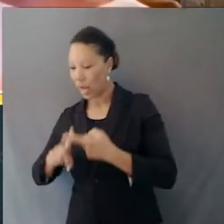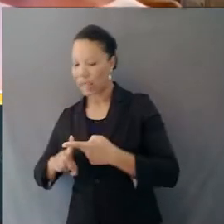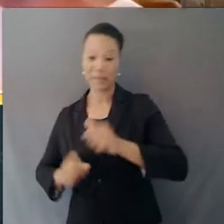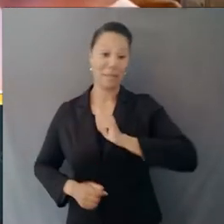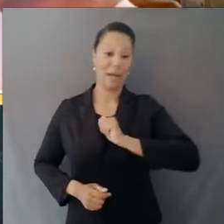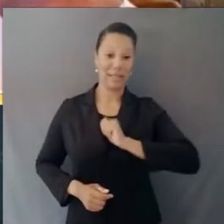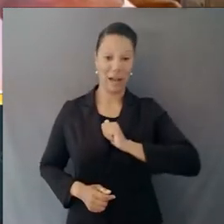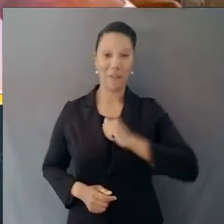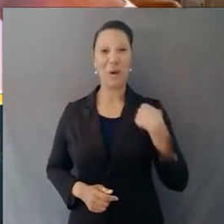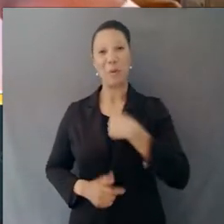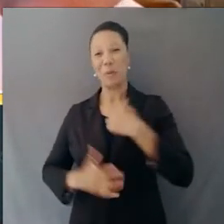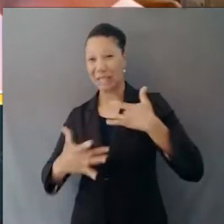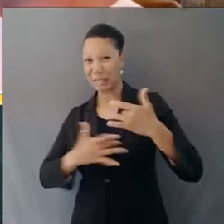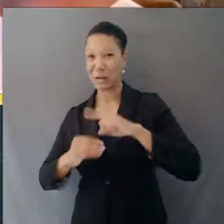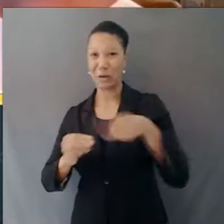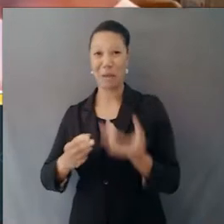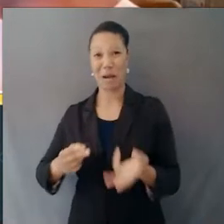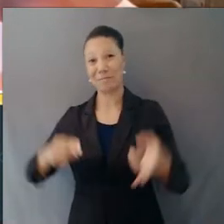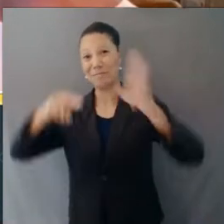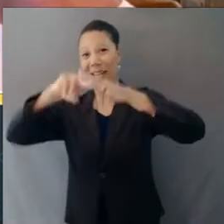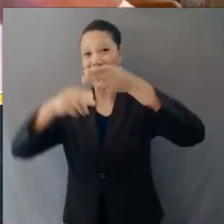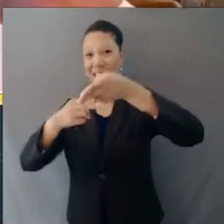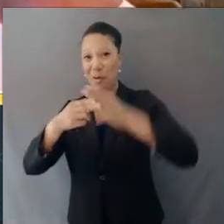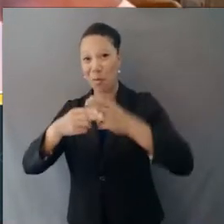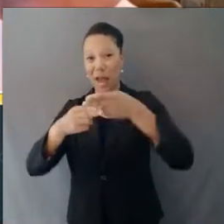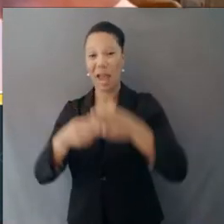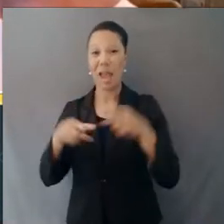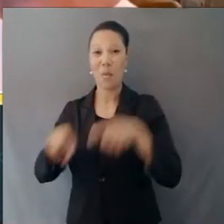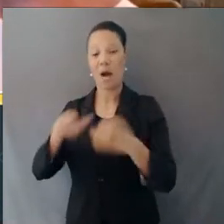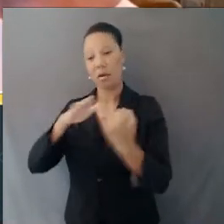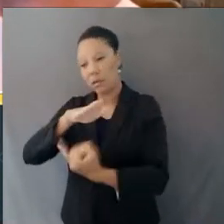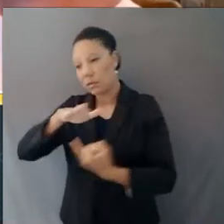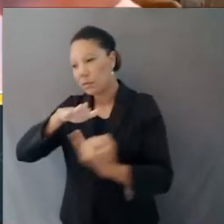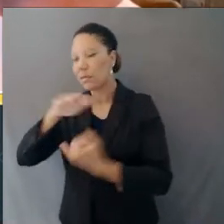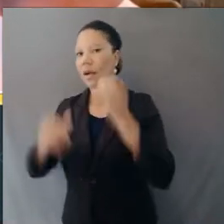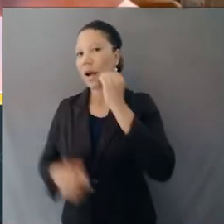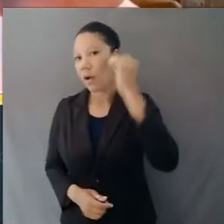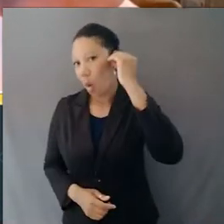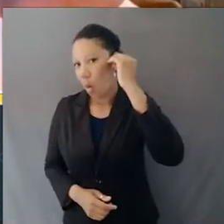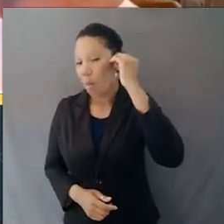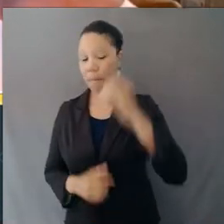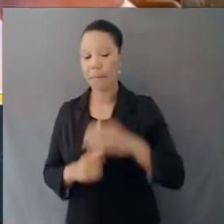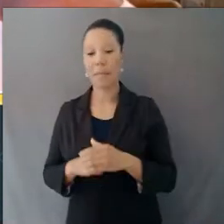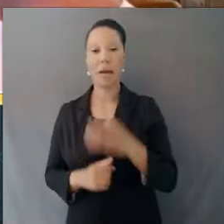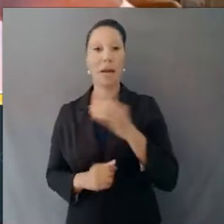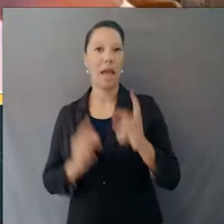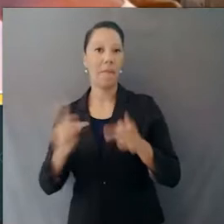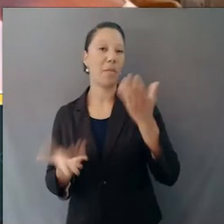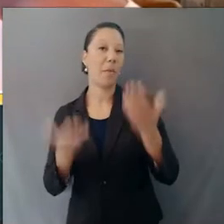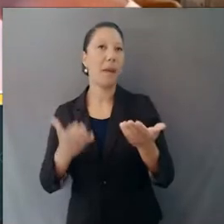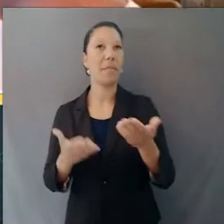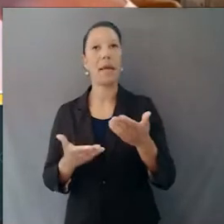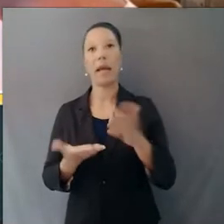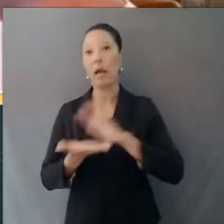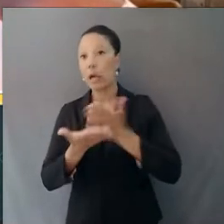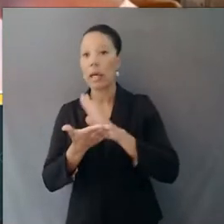about gaining weight during this time when we're all at home, and you know, people might be baking more or